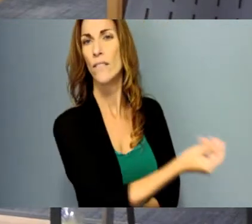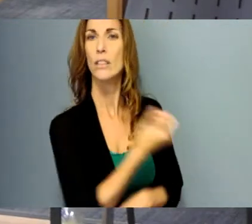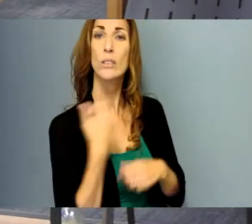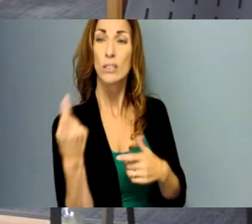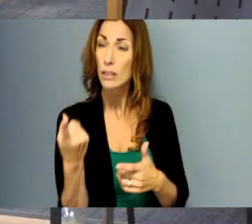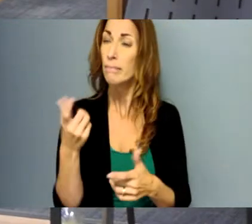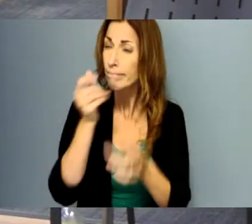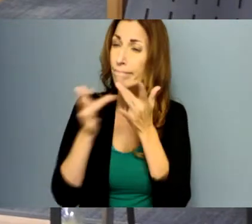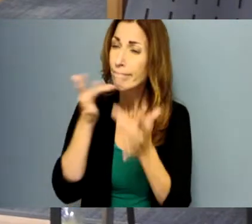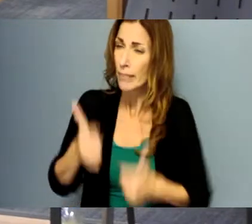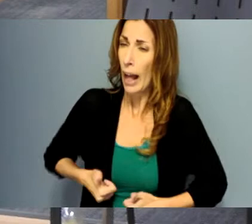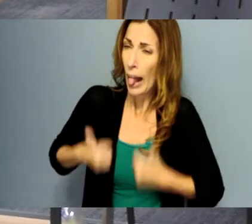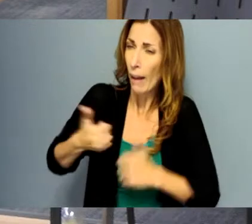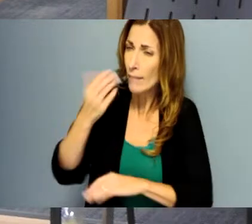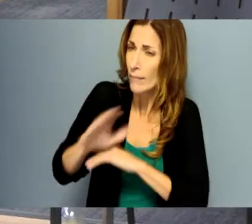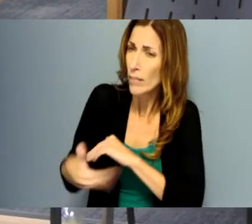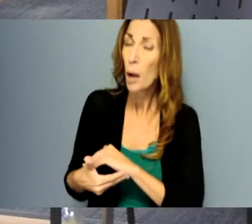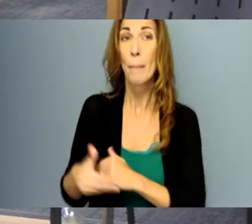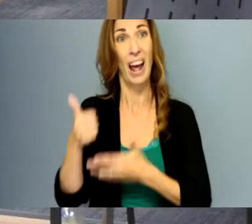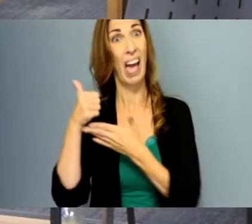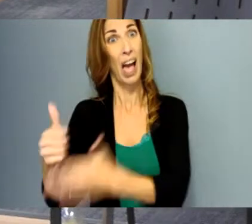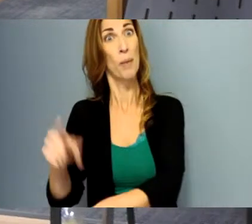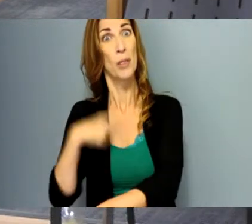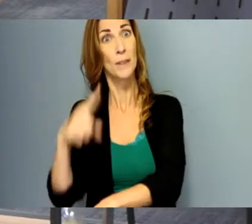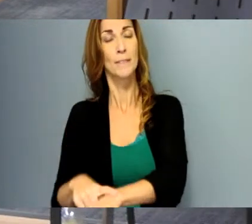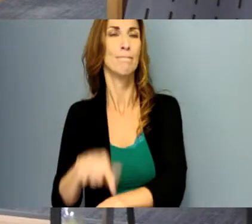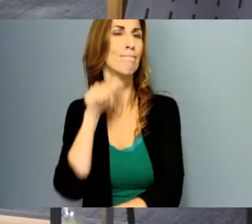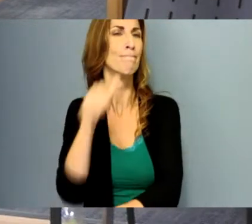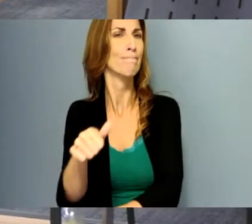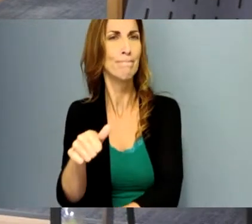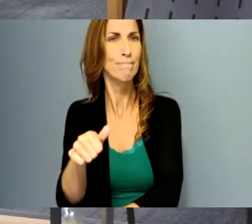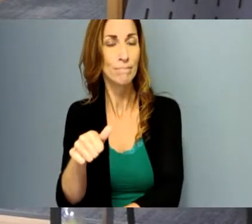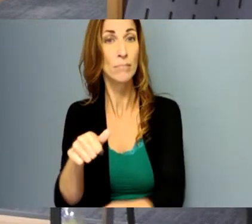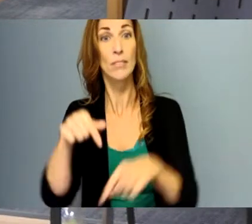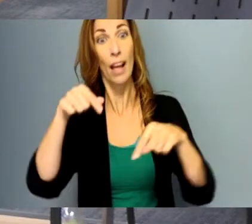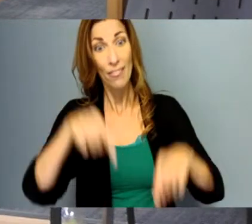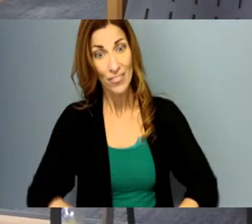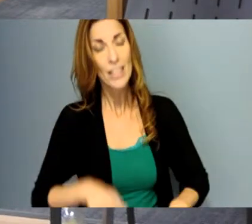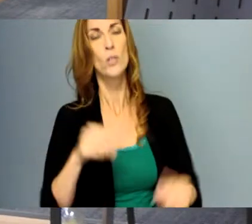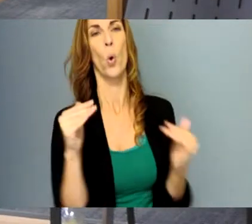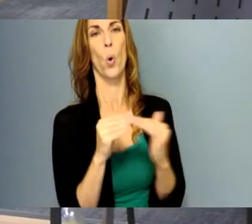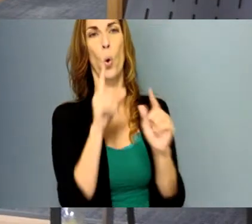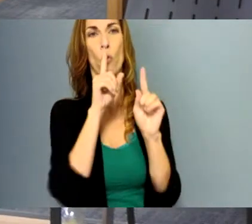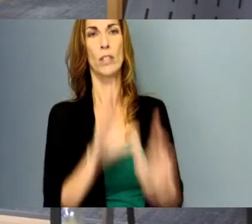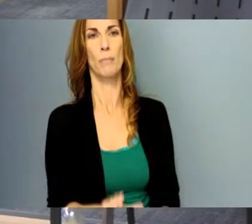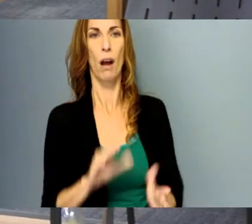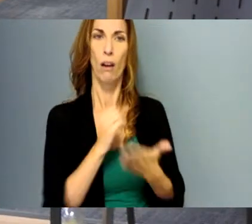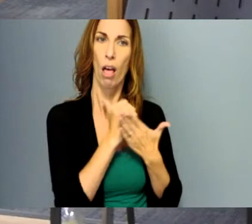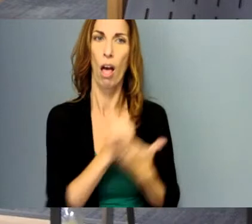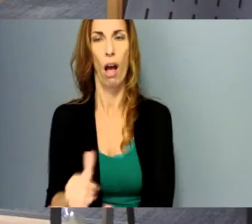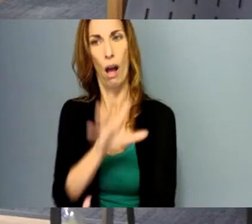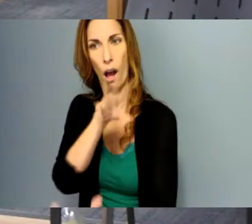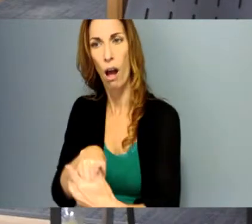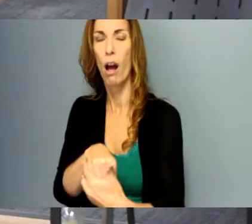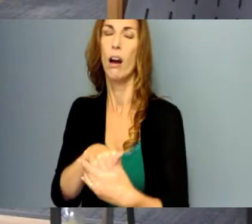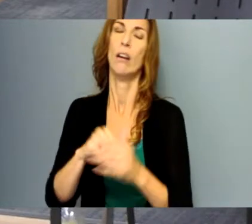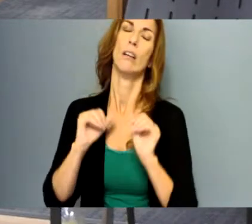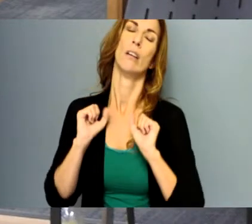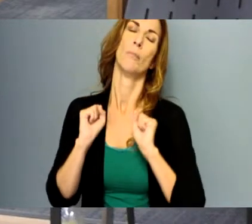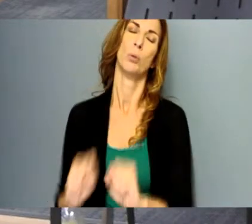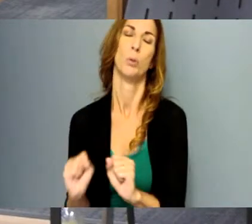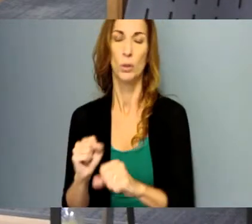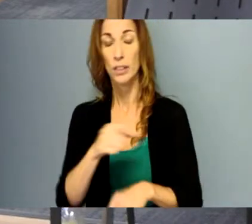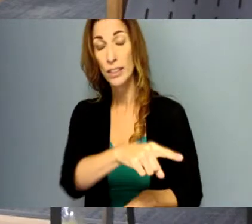but we didn't really help them in the long term. This is where our co-responders shine. Partnered with a police